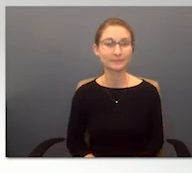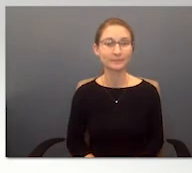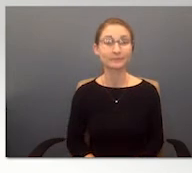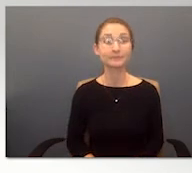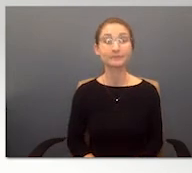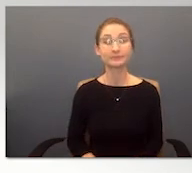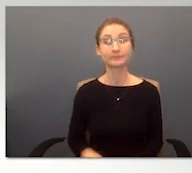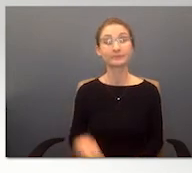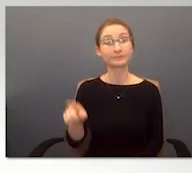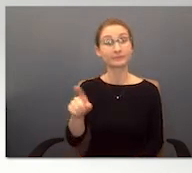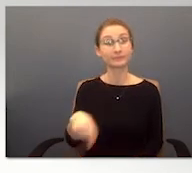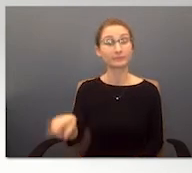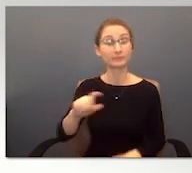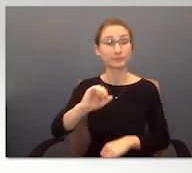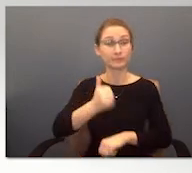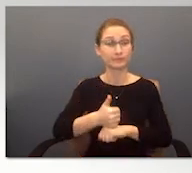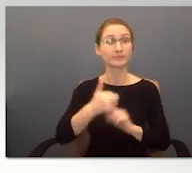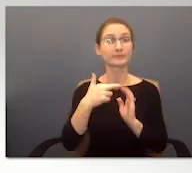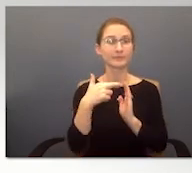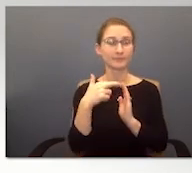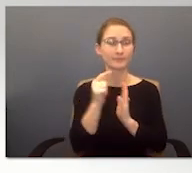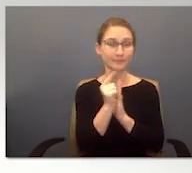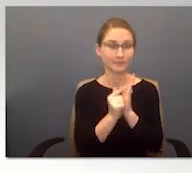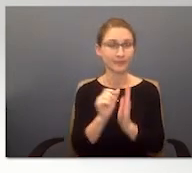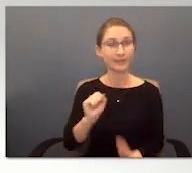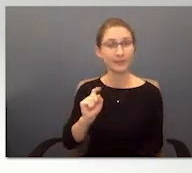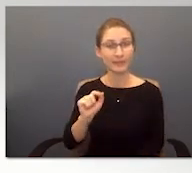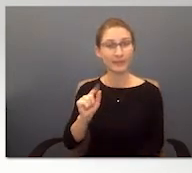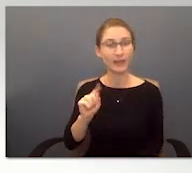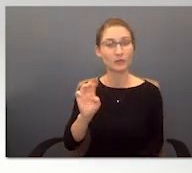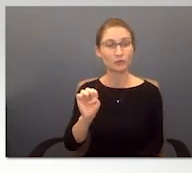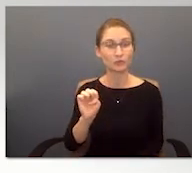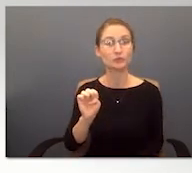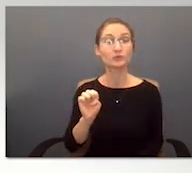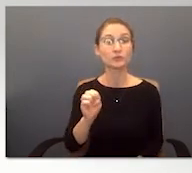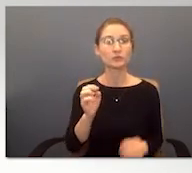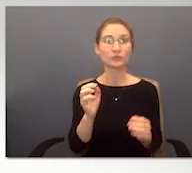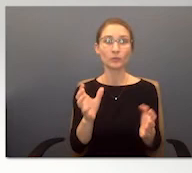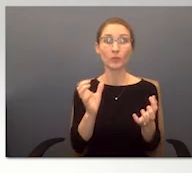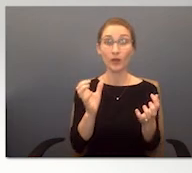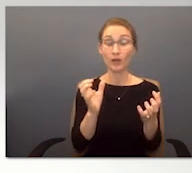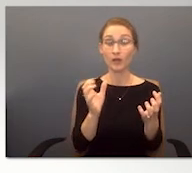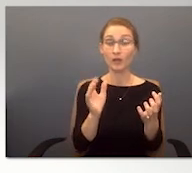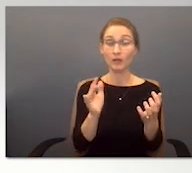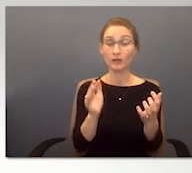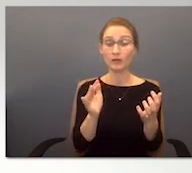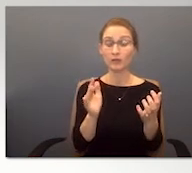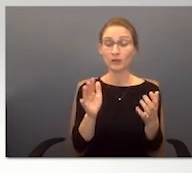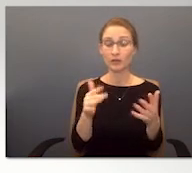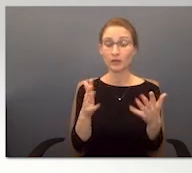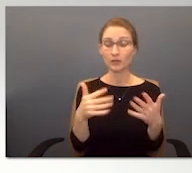It's established by statute to screen, identify, and connect newborns who